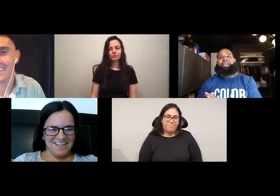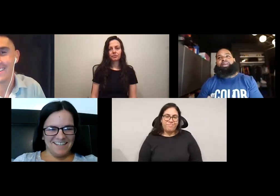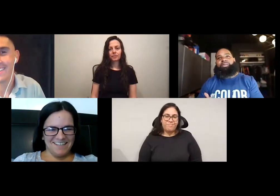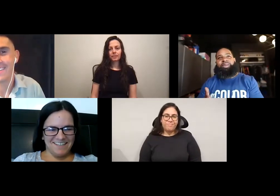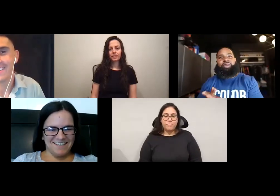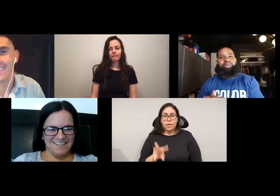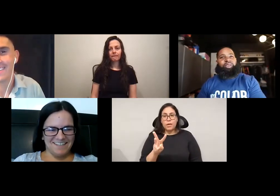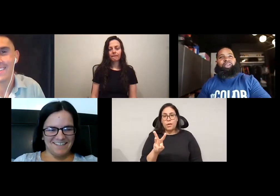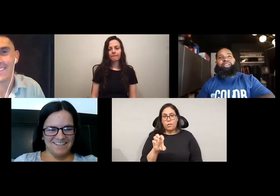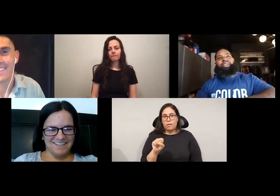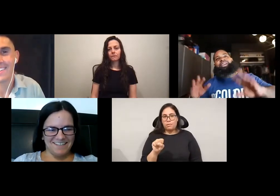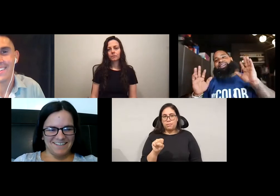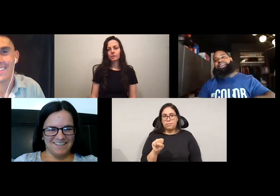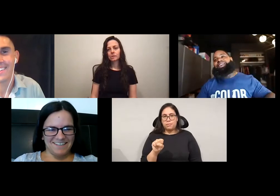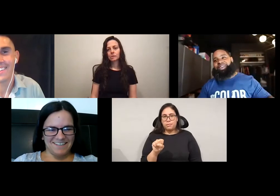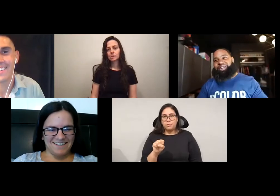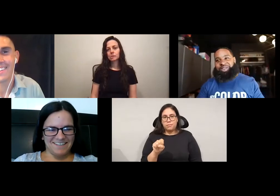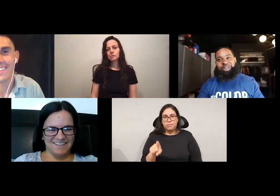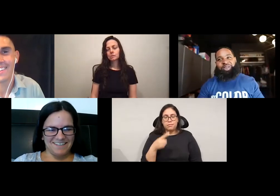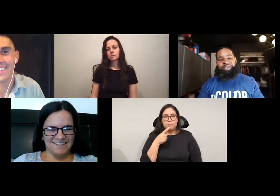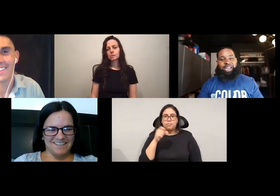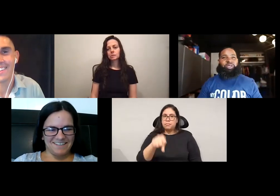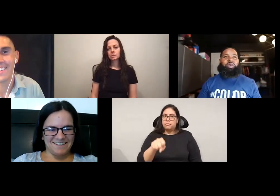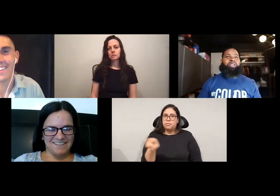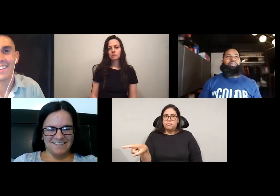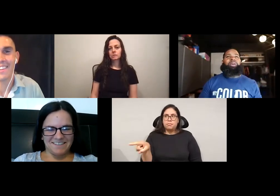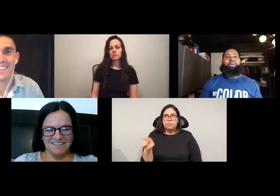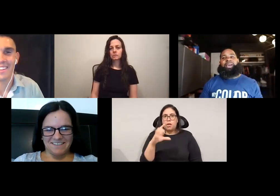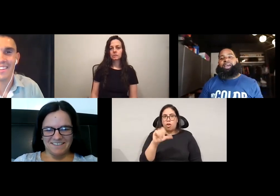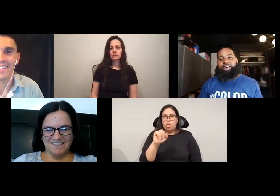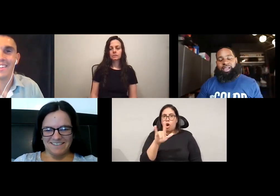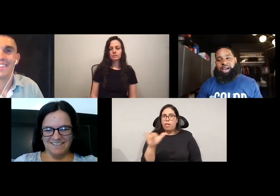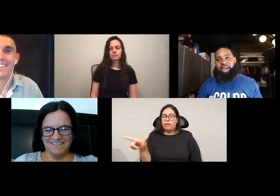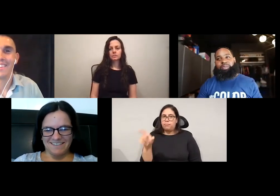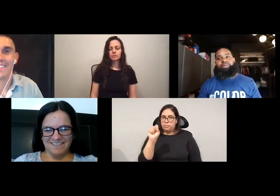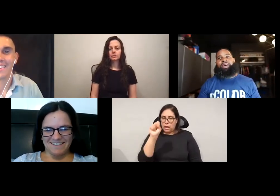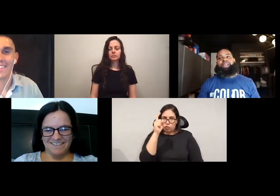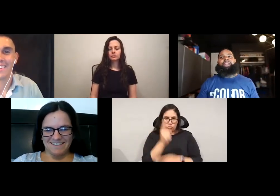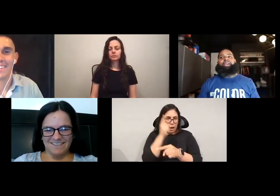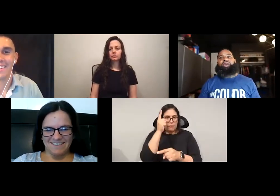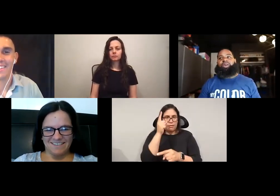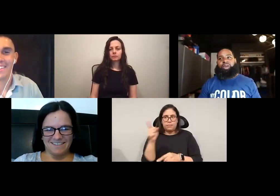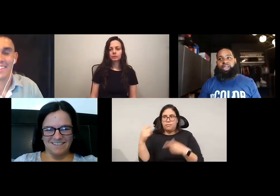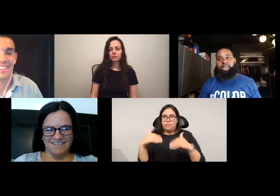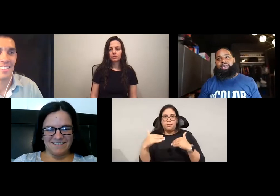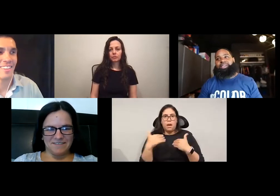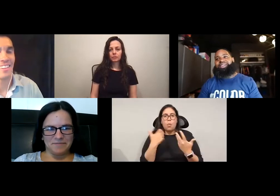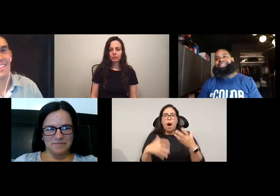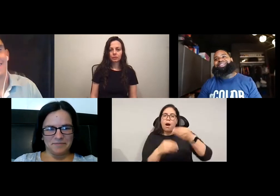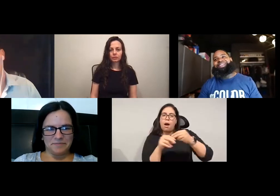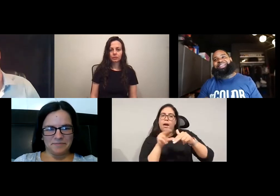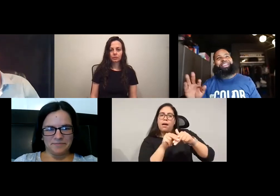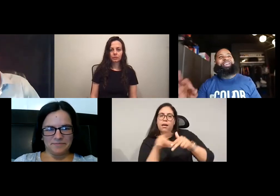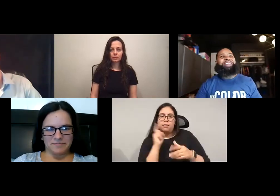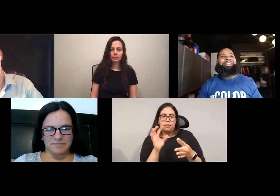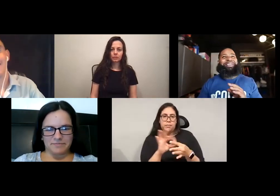Yes, no, Carly hit it on the nose. I just wanted to piggyback and kind of amplify that. It is,